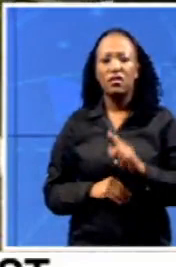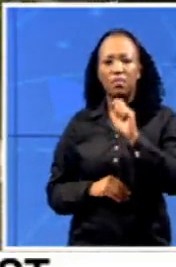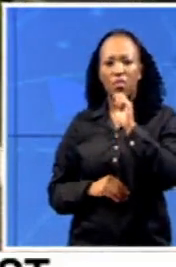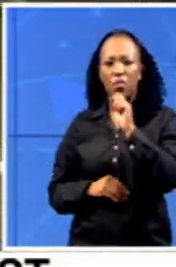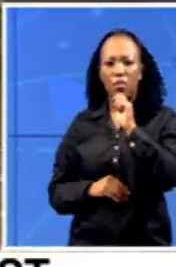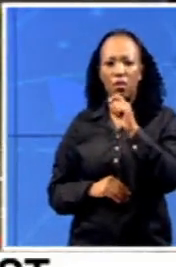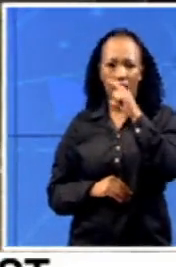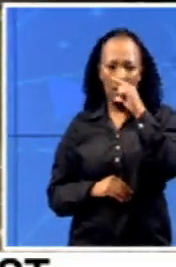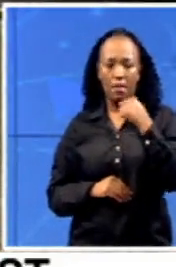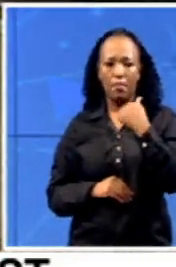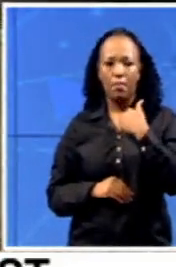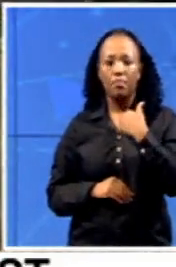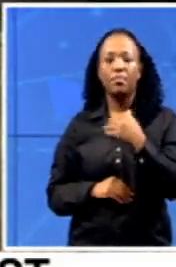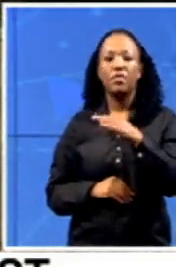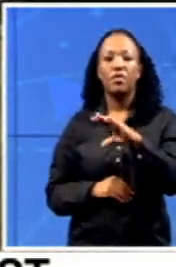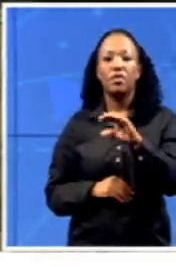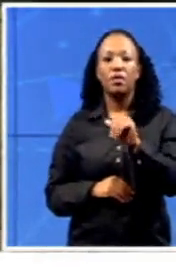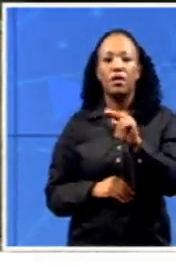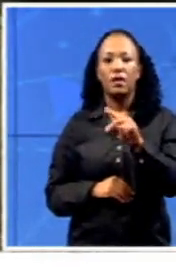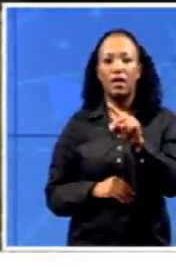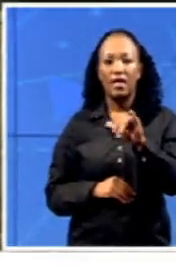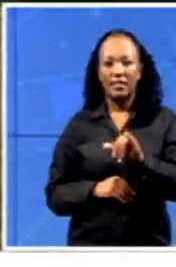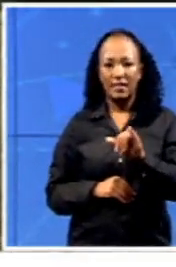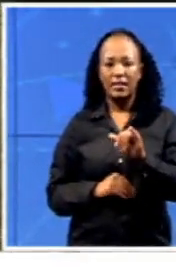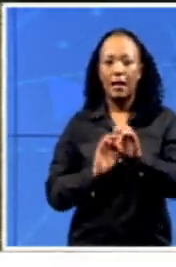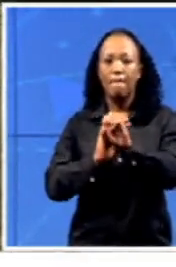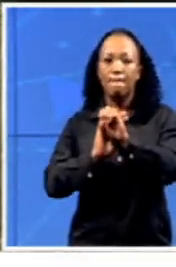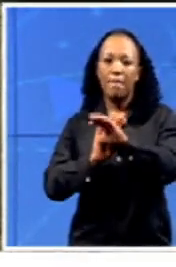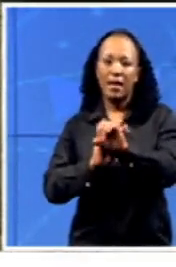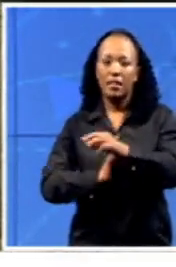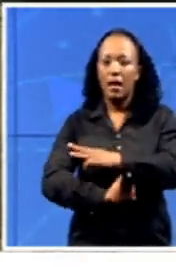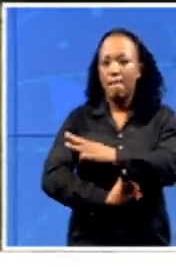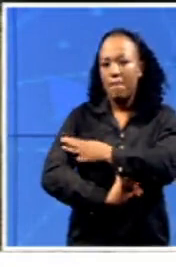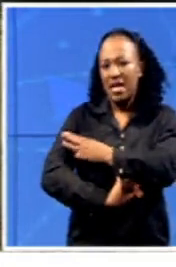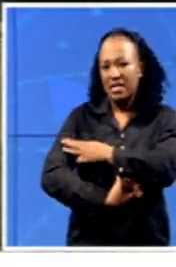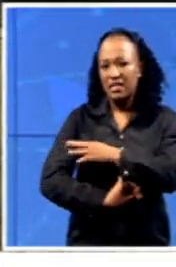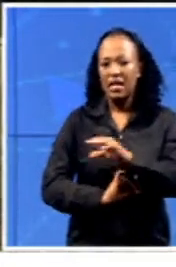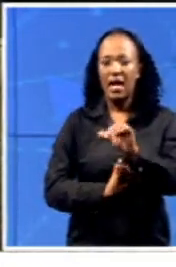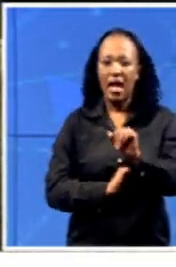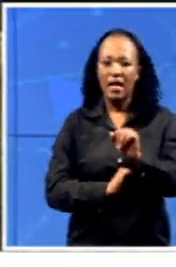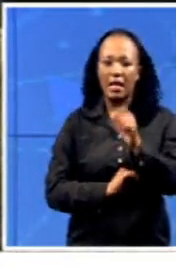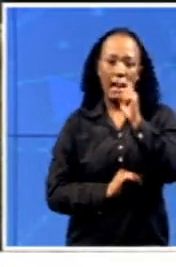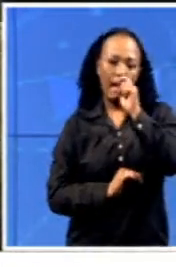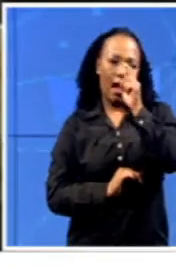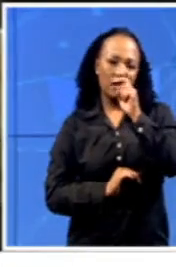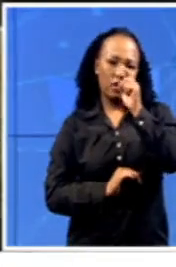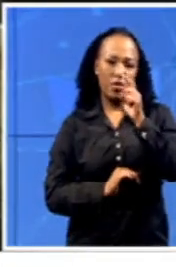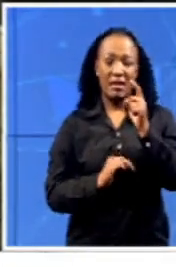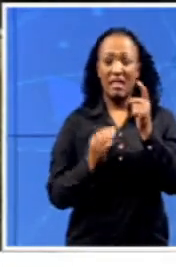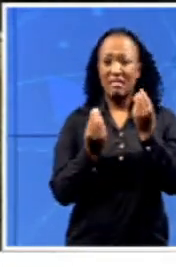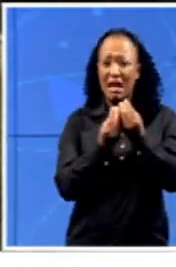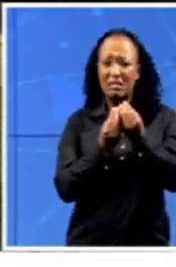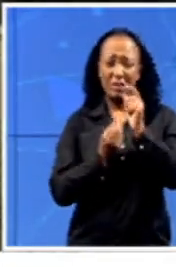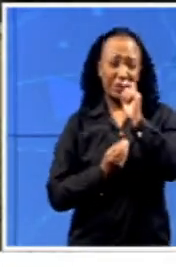morning. My name is Kennedy Machiwana. I'm the marketing manager of AM Luxury, which deals with luxury